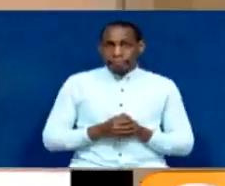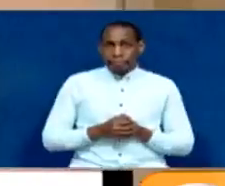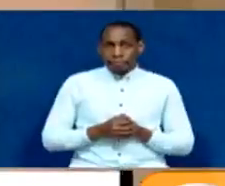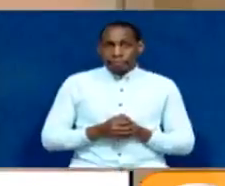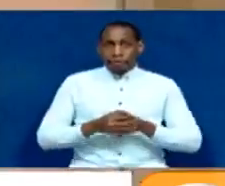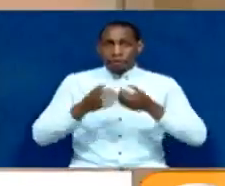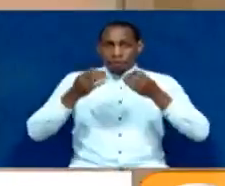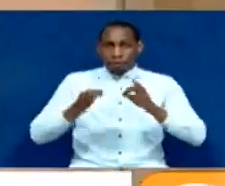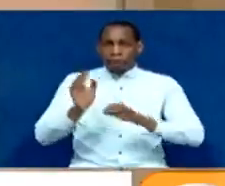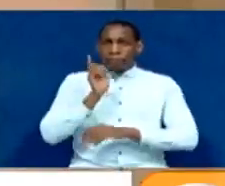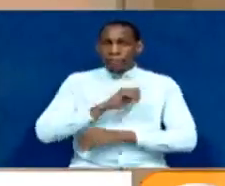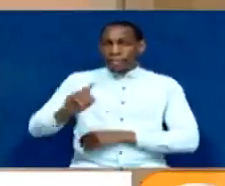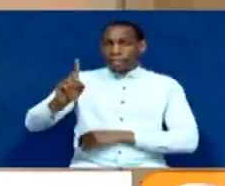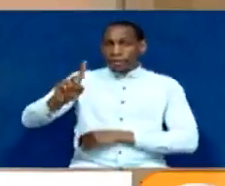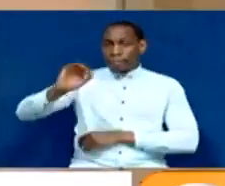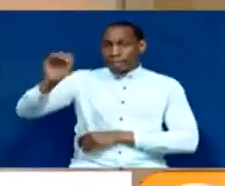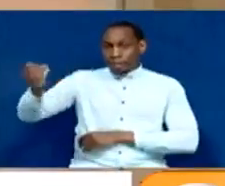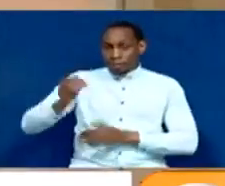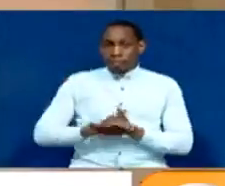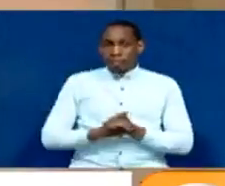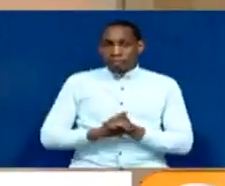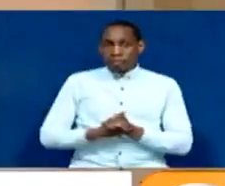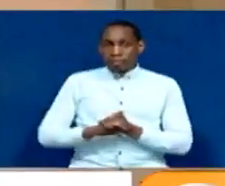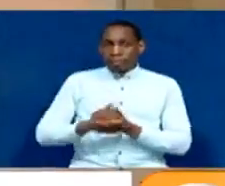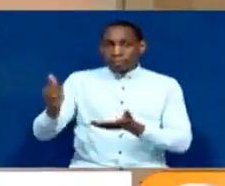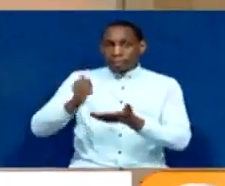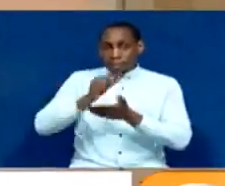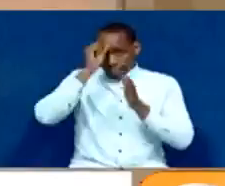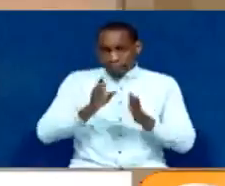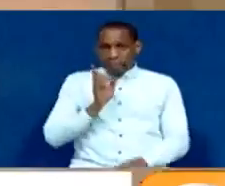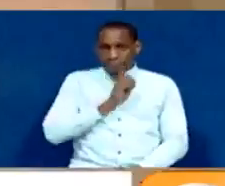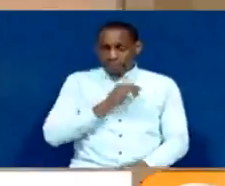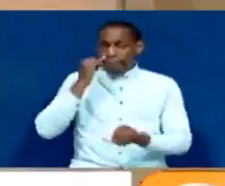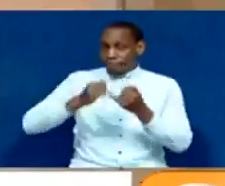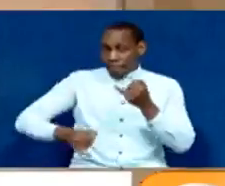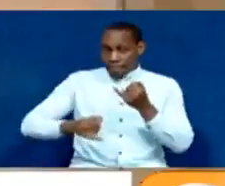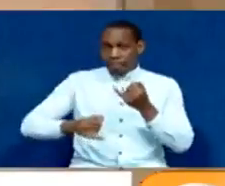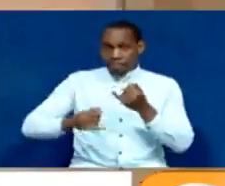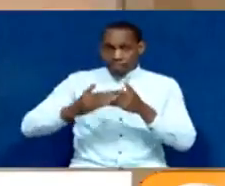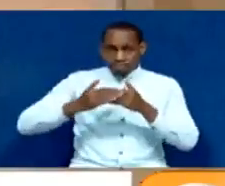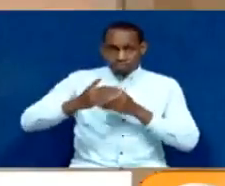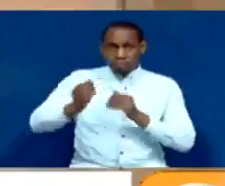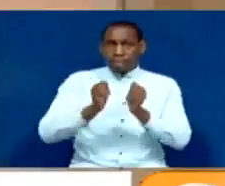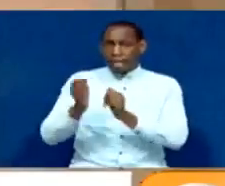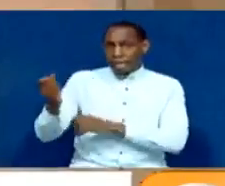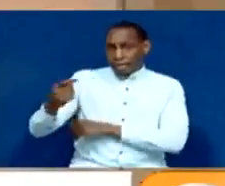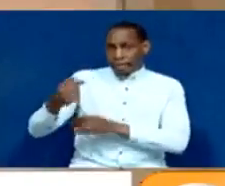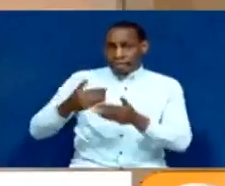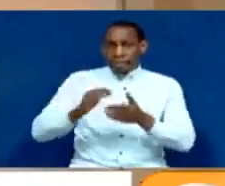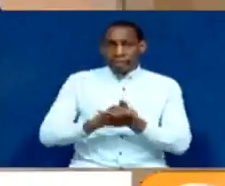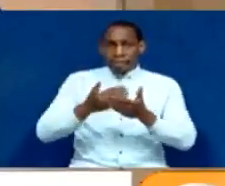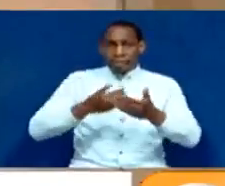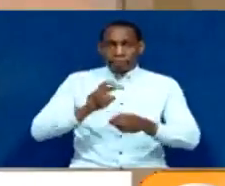And it is now official that Nairobi County will have a governor at last for the next 10 months to